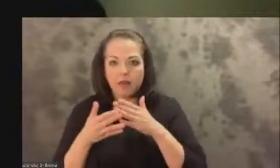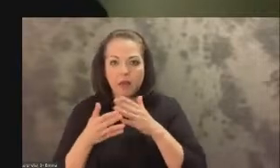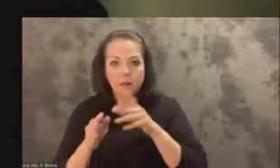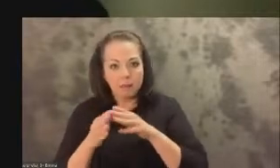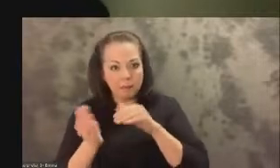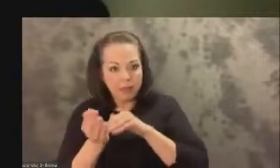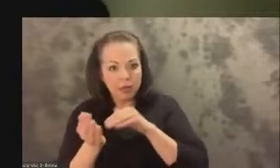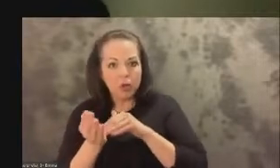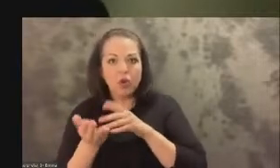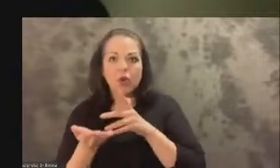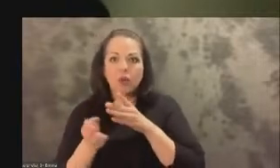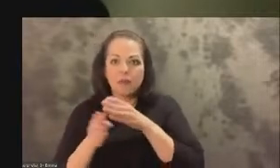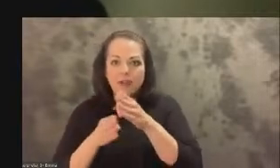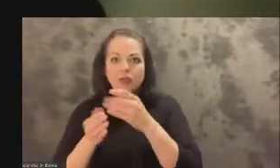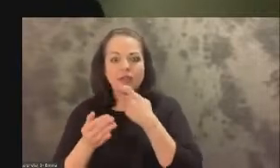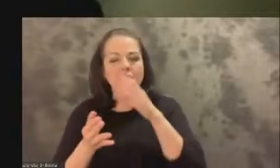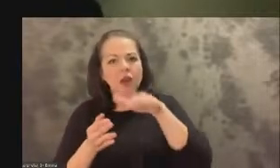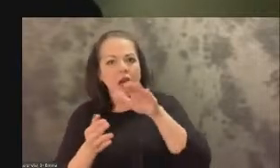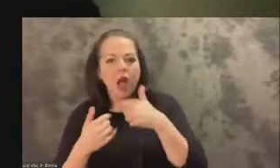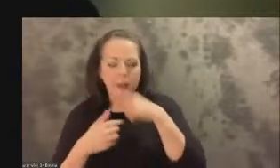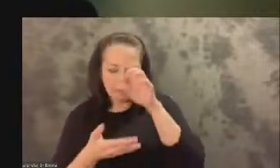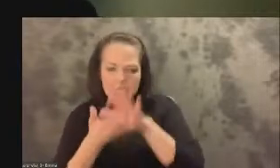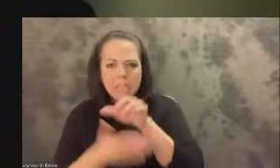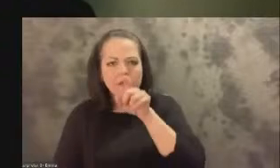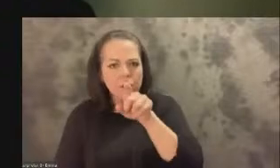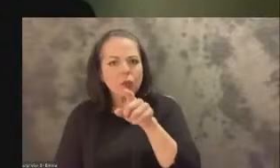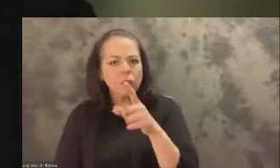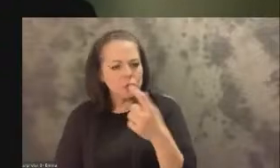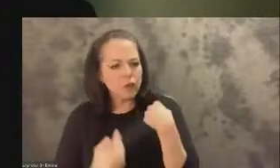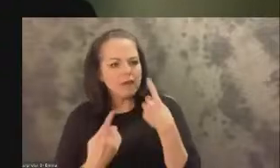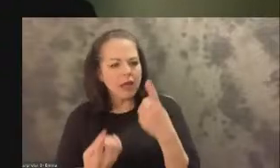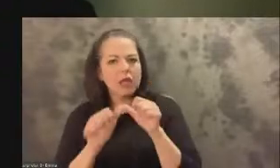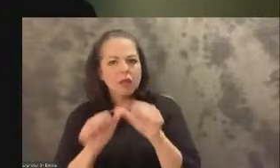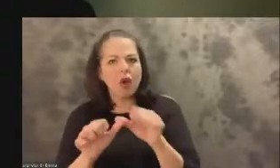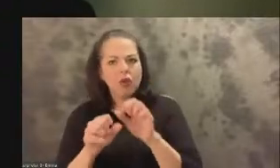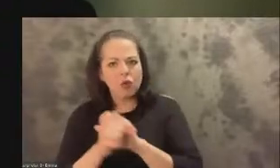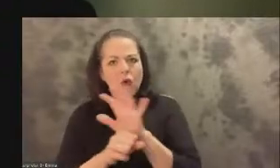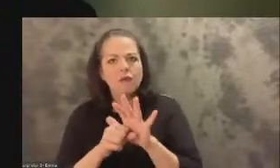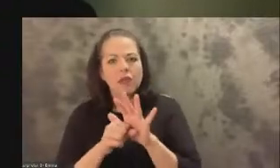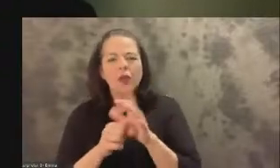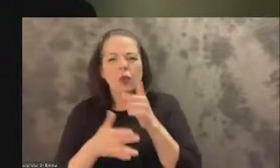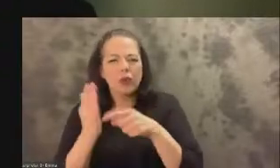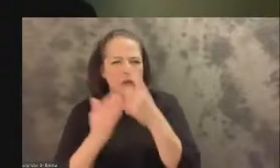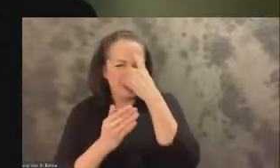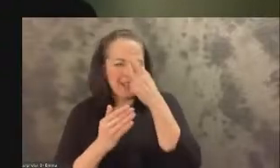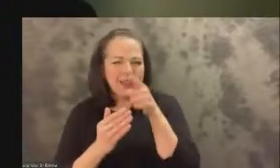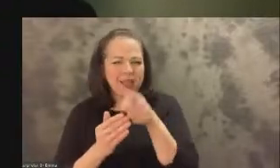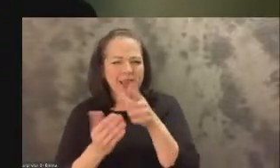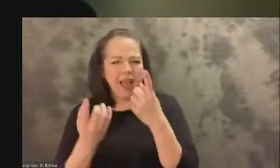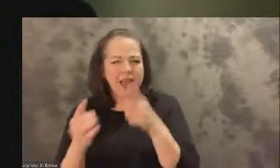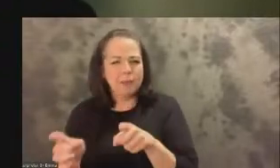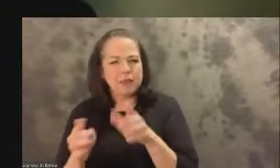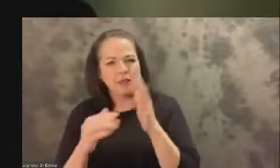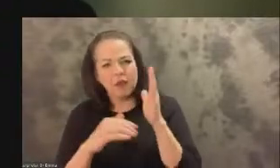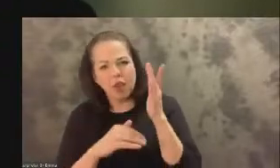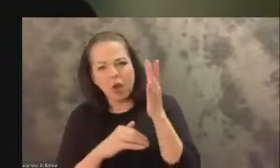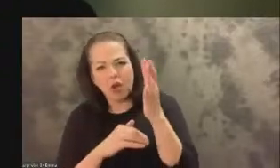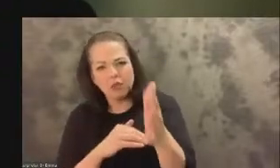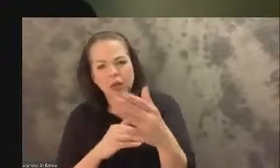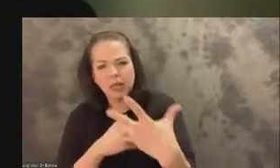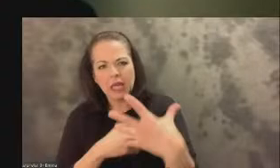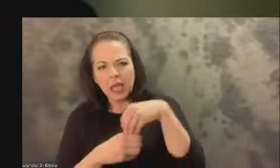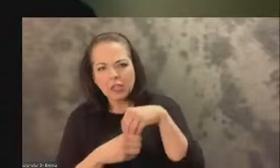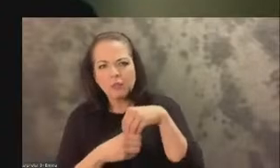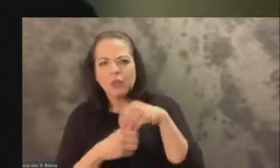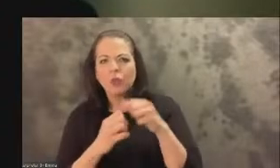I believe you, that you had COVID and you have long COVID. What do you think that does for the long-term engagement of communities of color